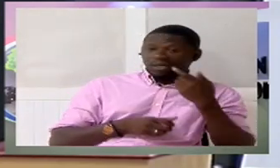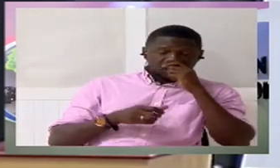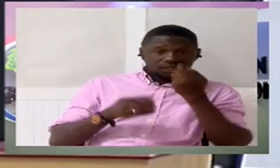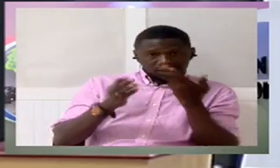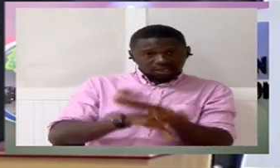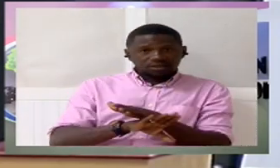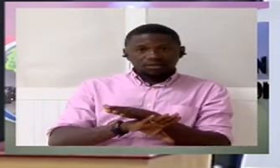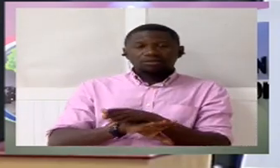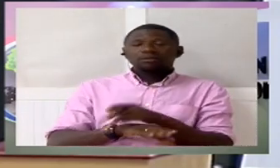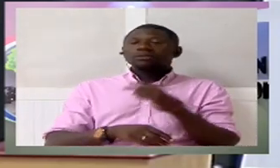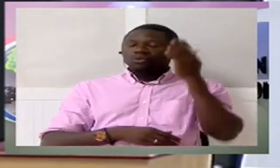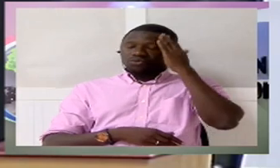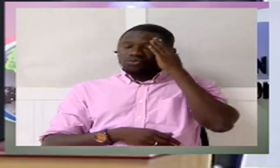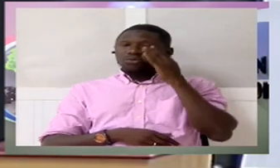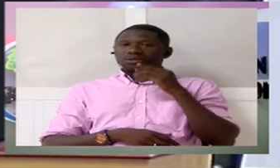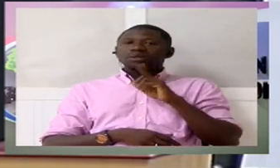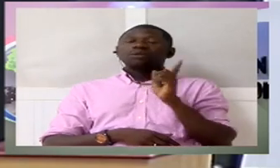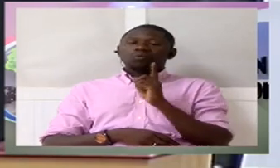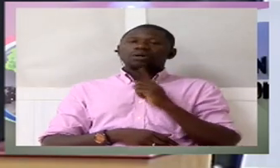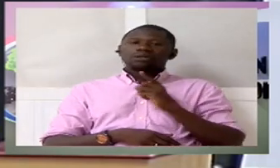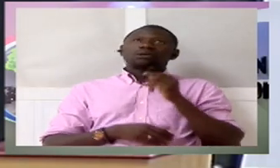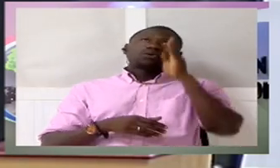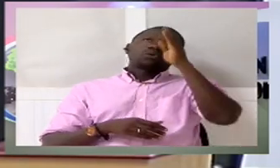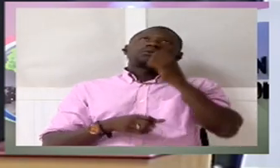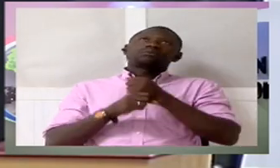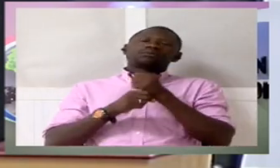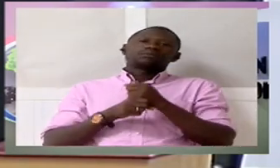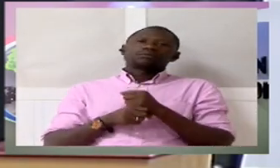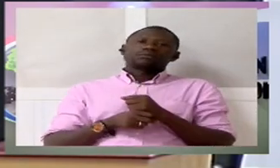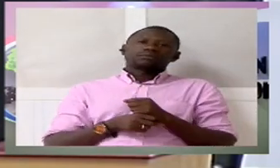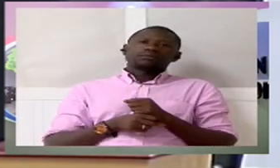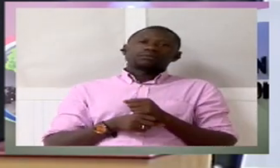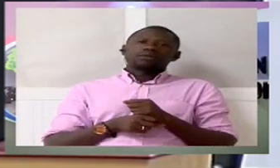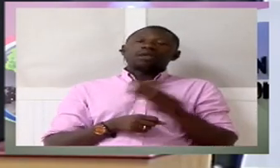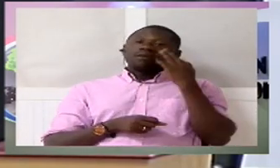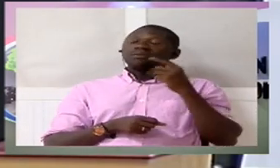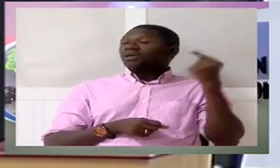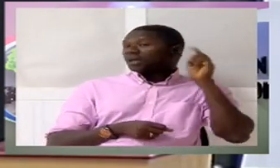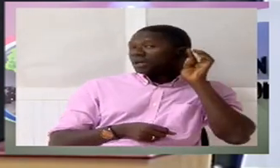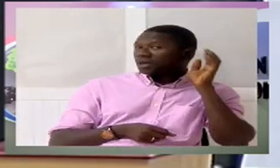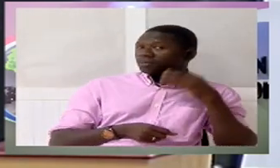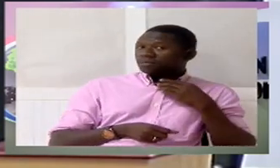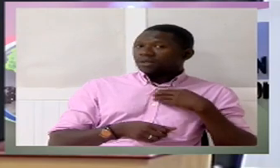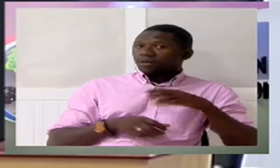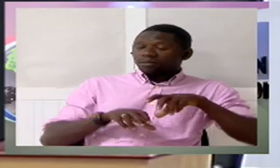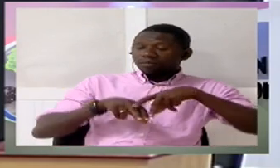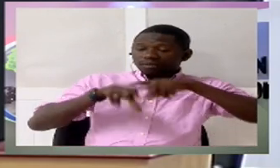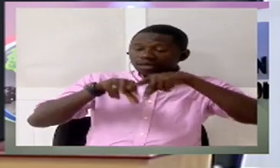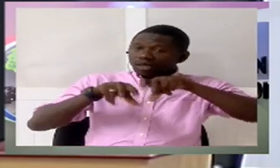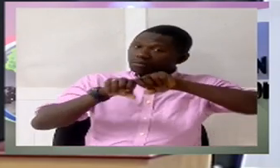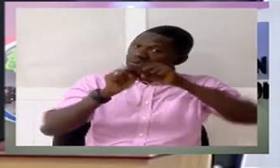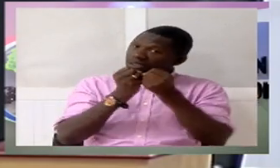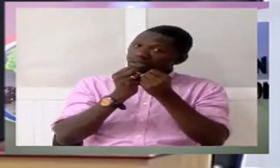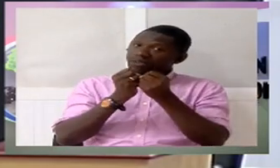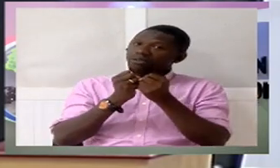dead, know that that is what God has for me. If you hear that I have a broken leg,